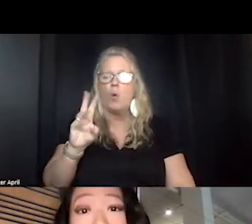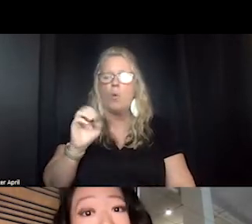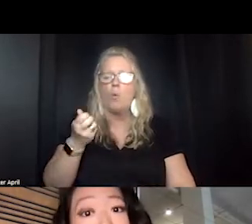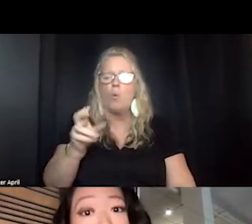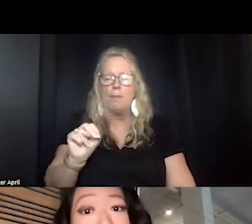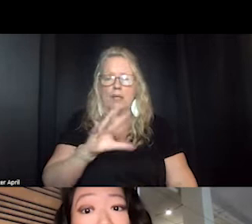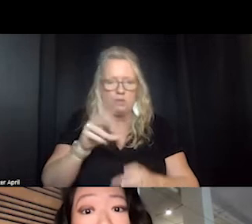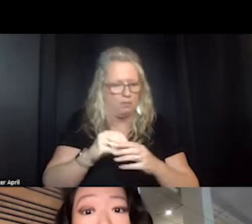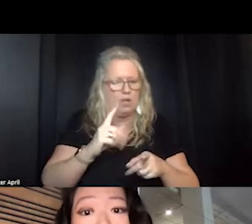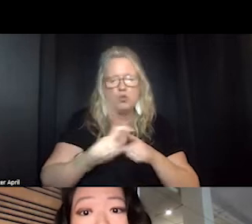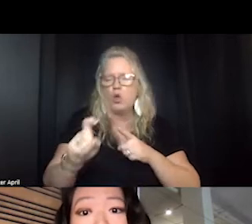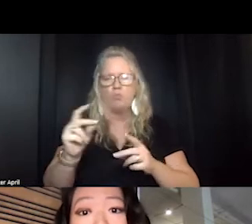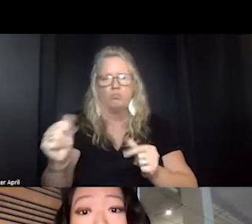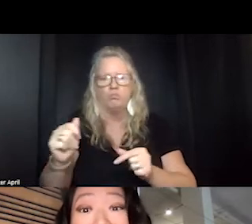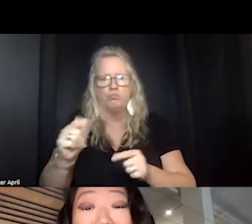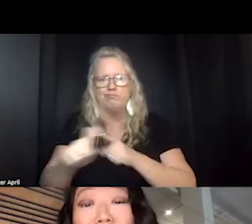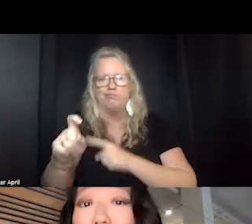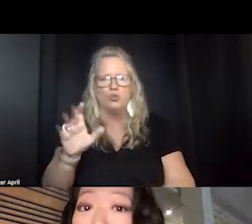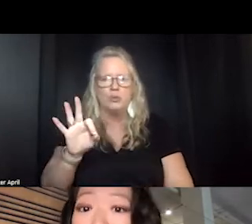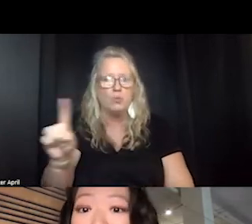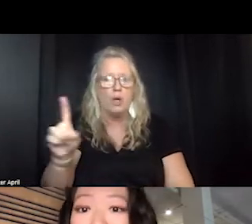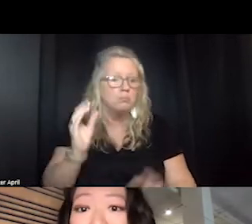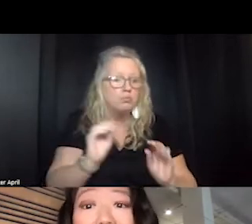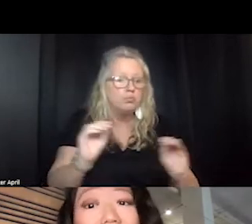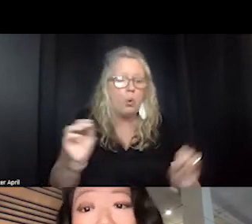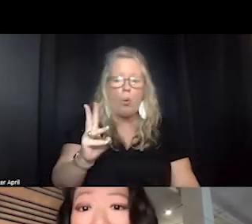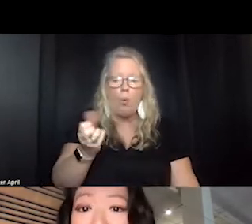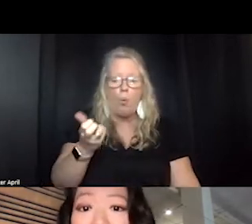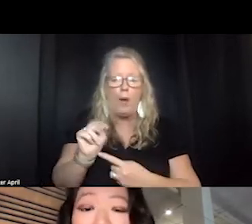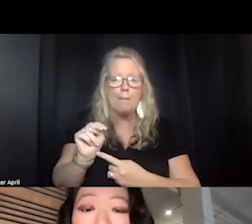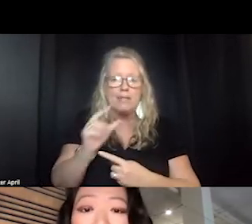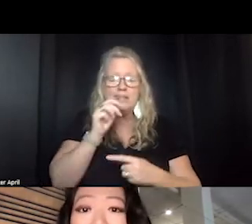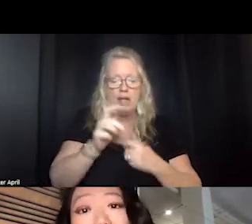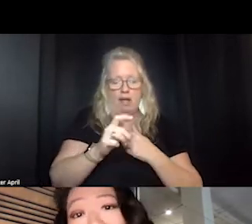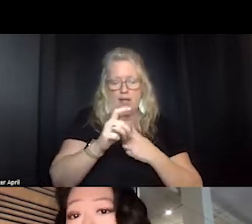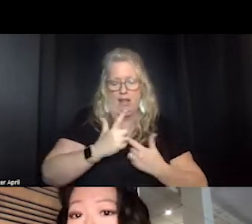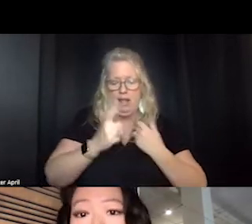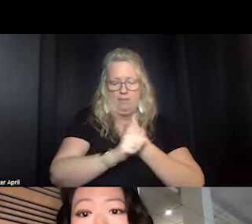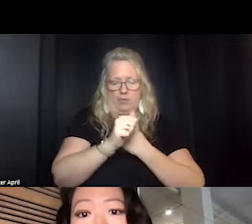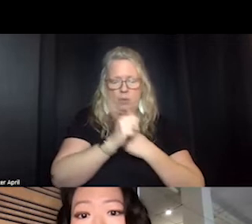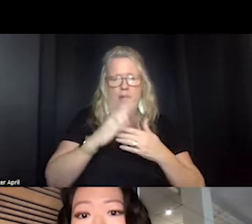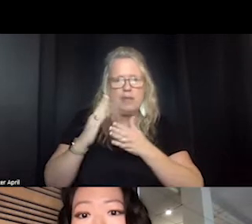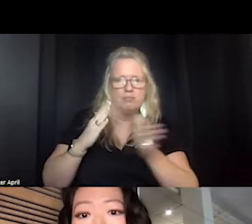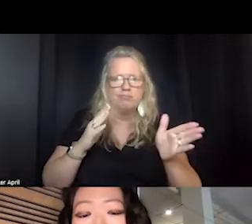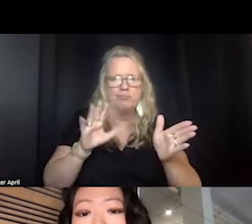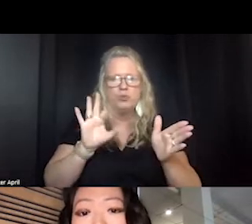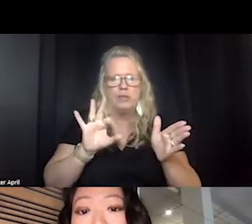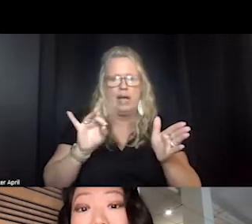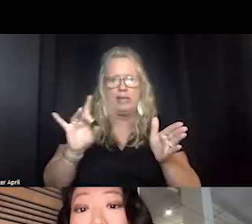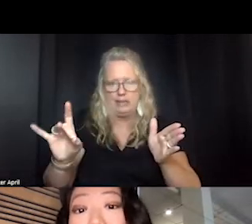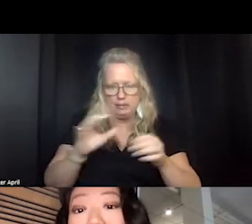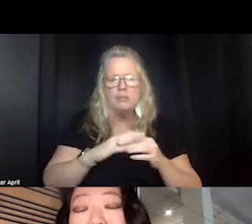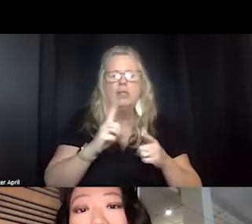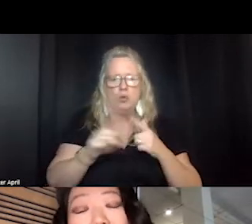call does go to 911. But if there are no weapons and it's not life-threatening, it's directed to 988.